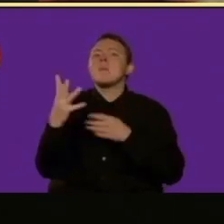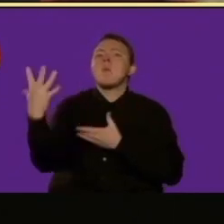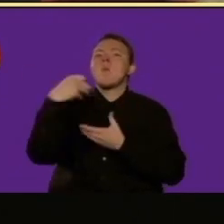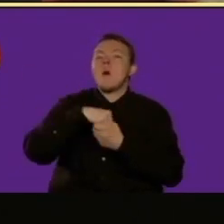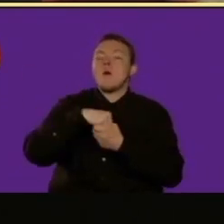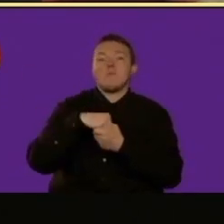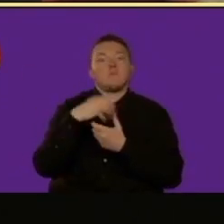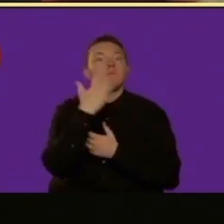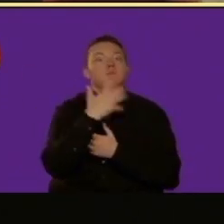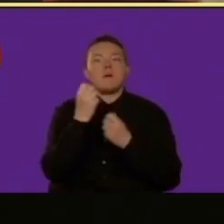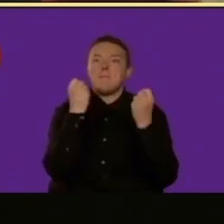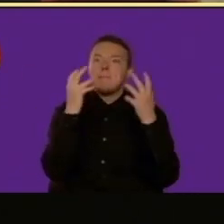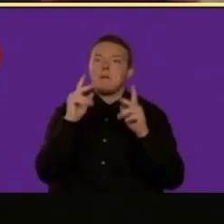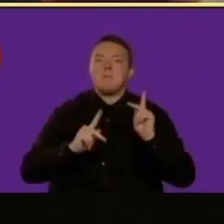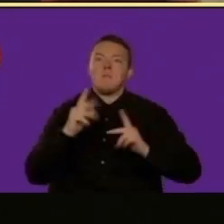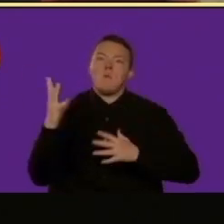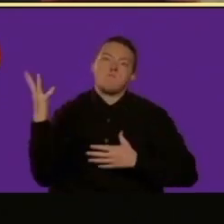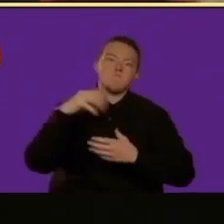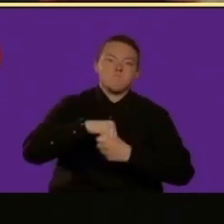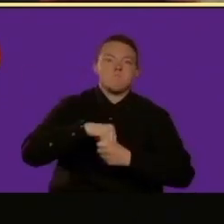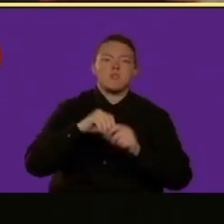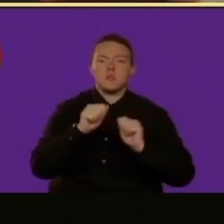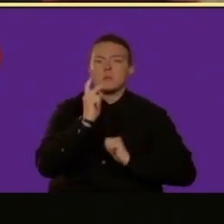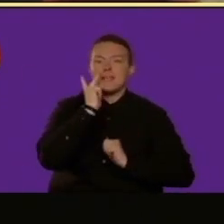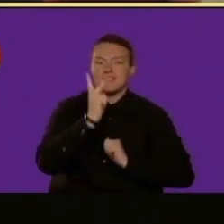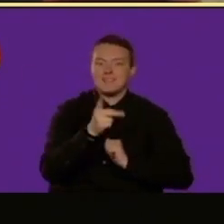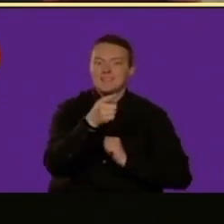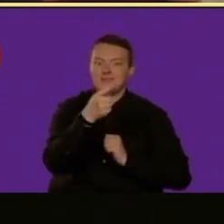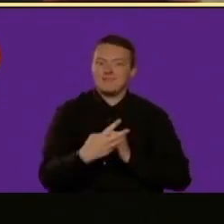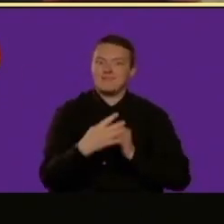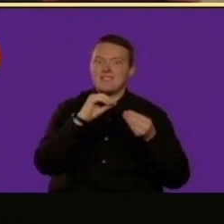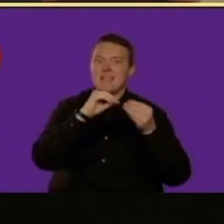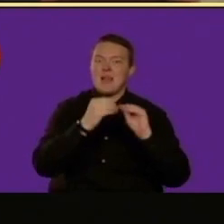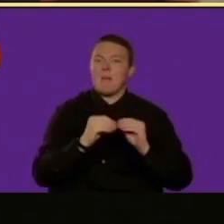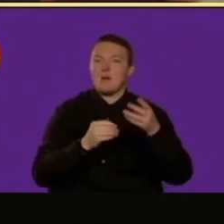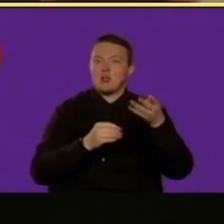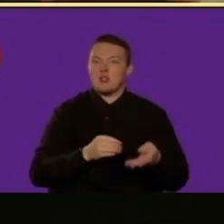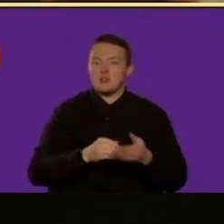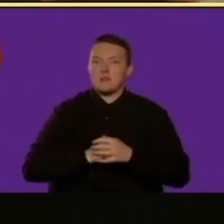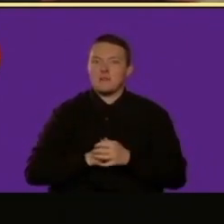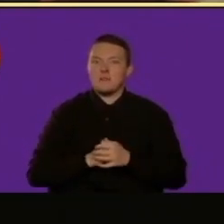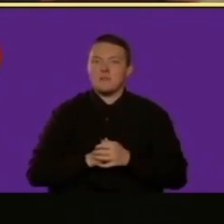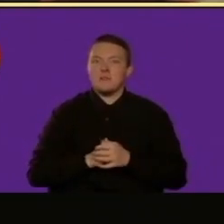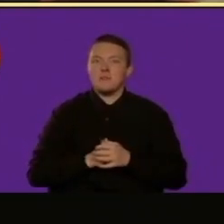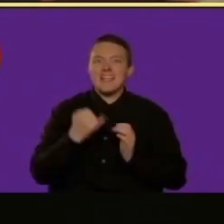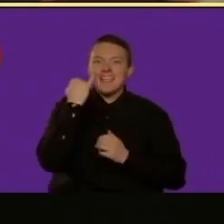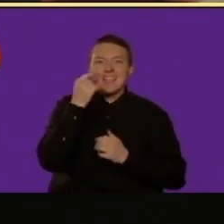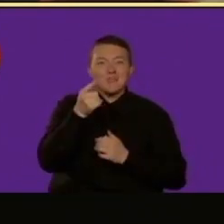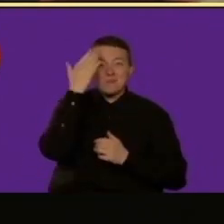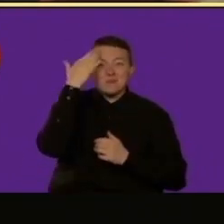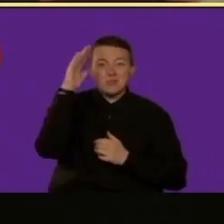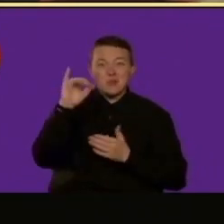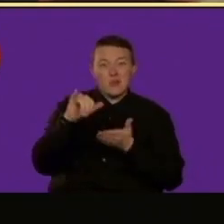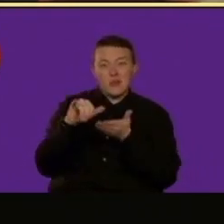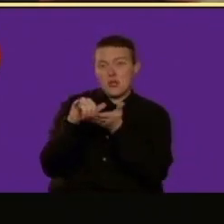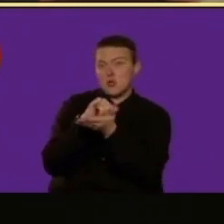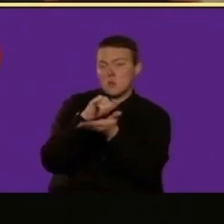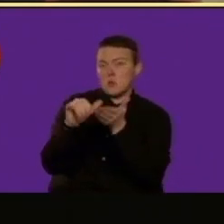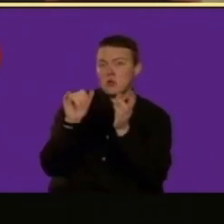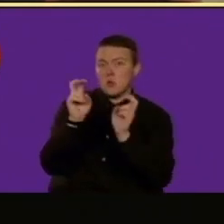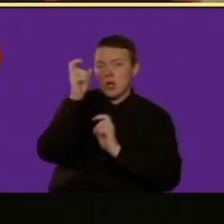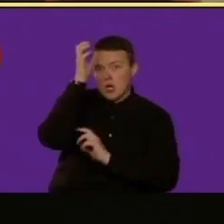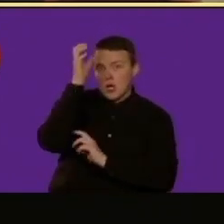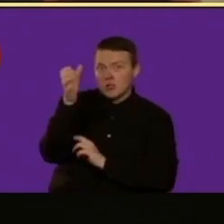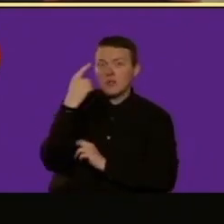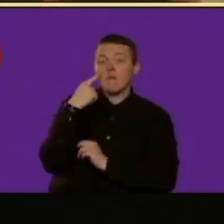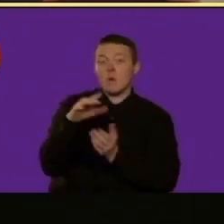migrants or children of migrants. It's a super multicultural context, and if we want initiatives, computing